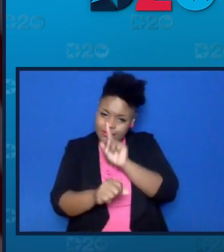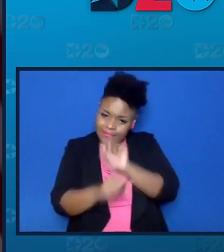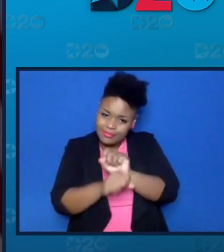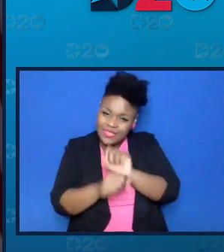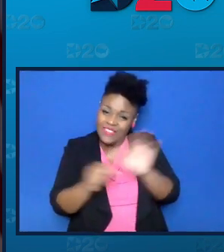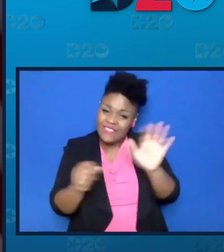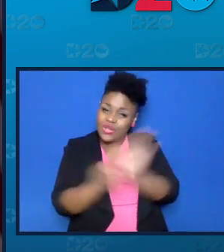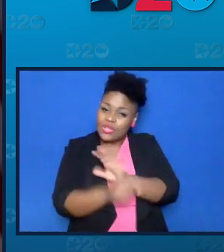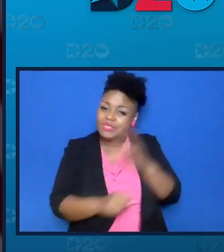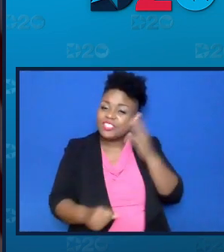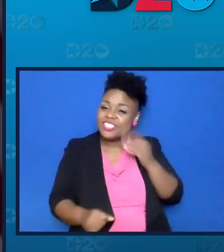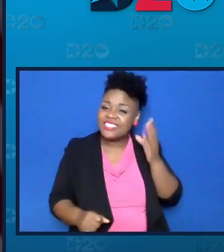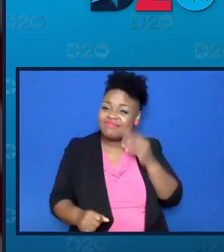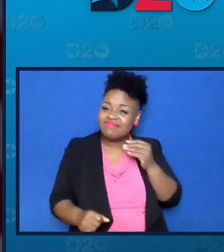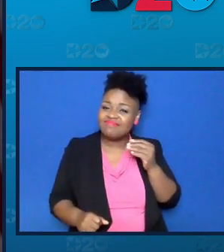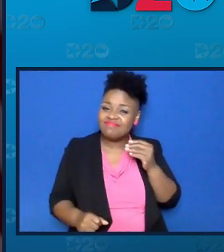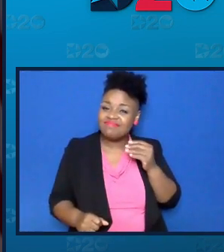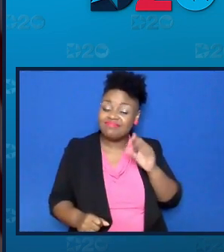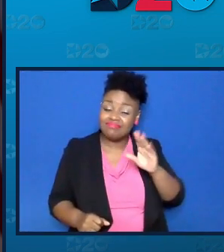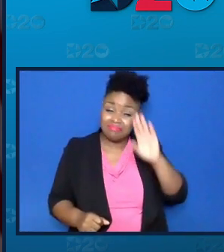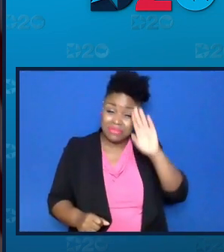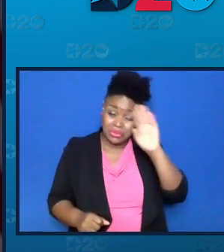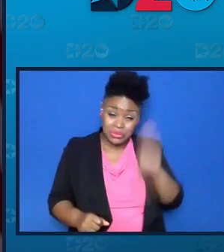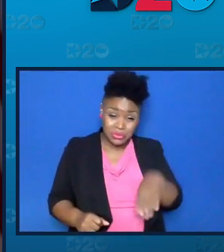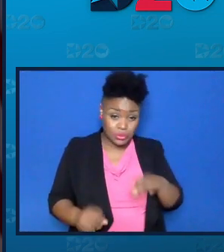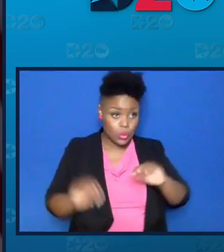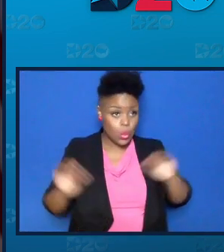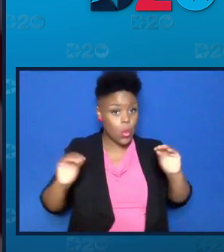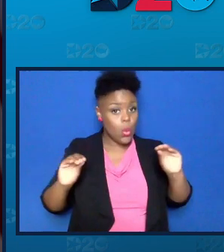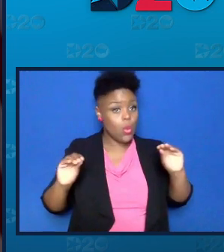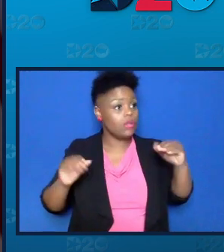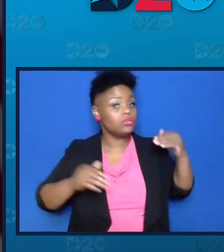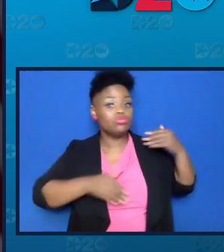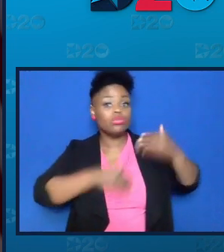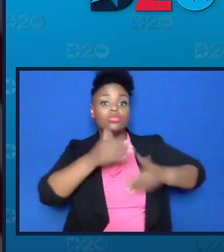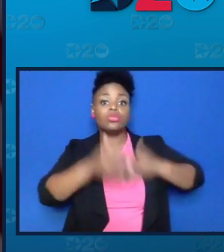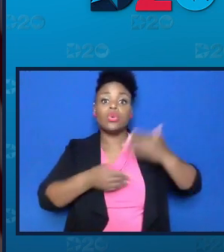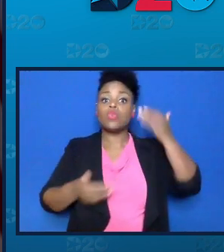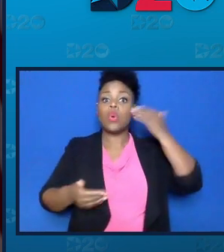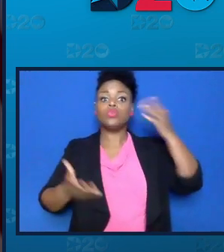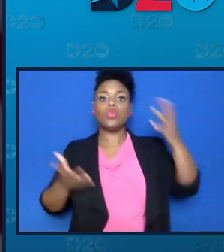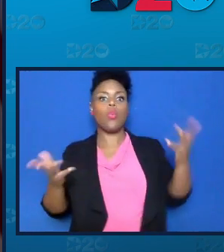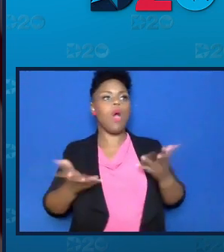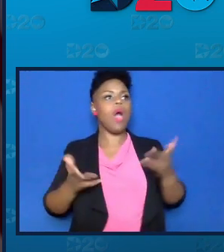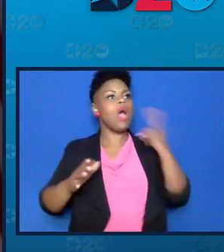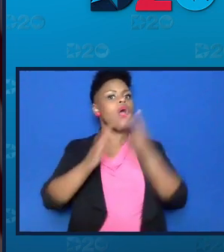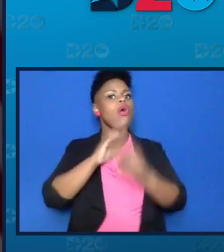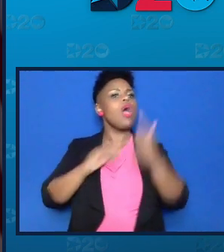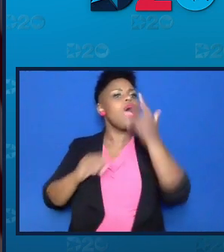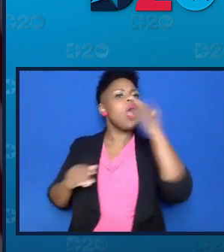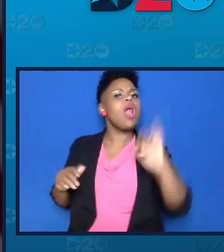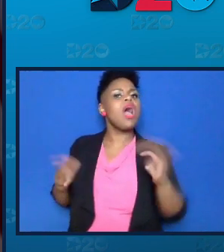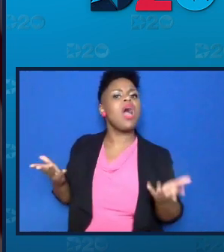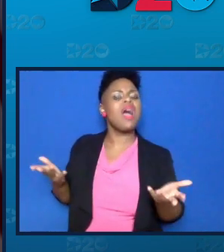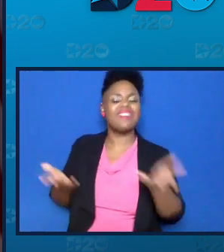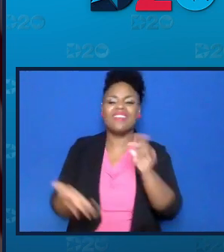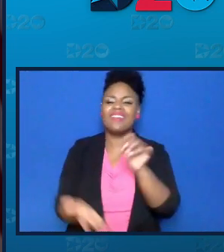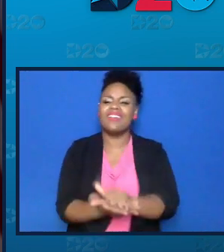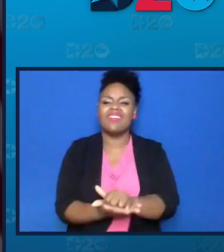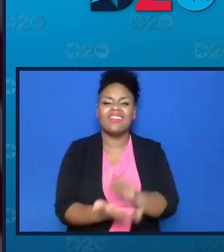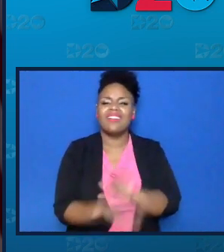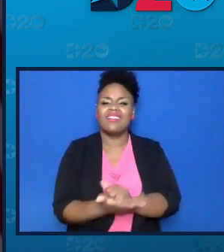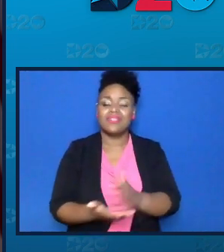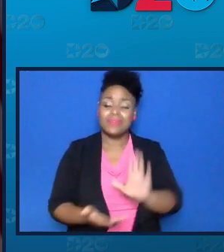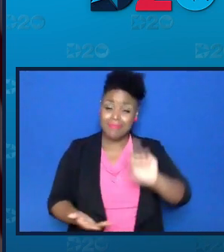know, no generation ever knows what history will ask of it. All we can ever know is whether we're ready when